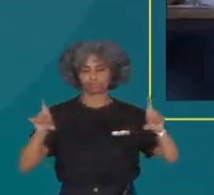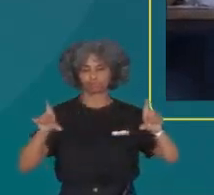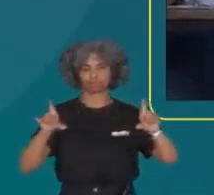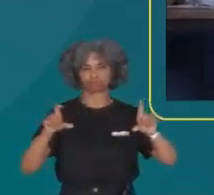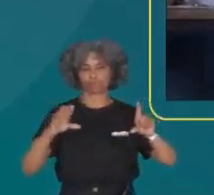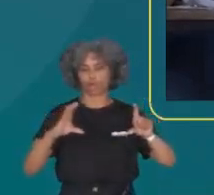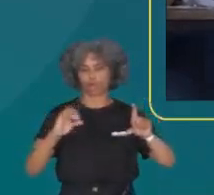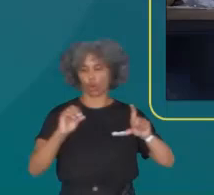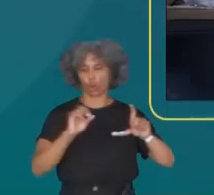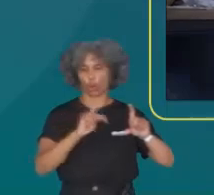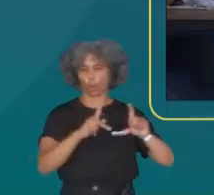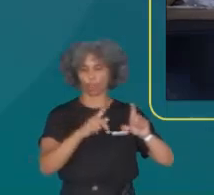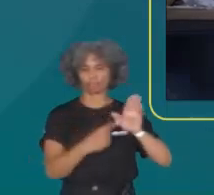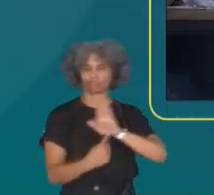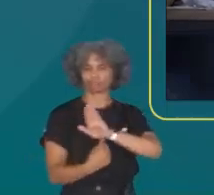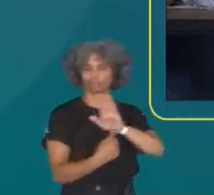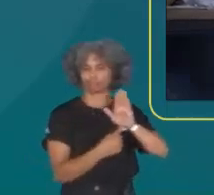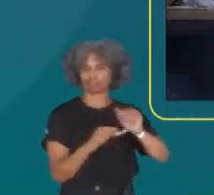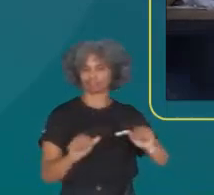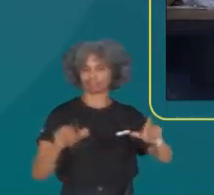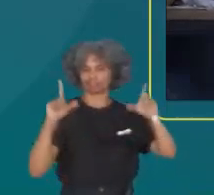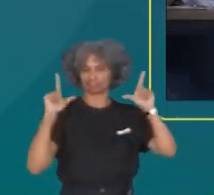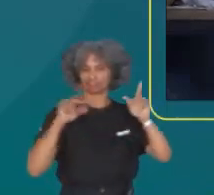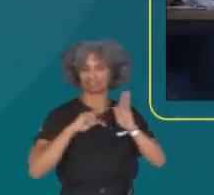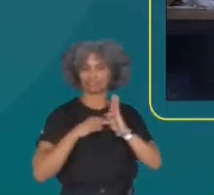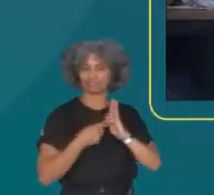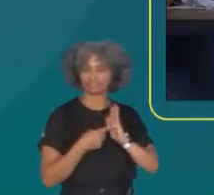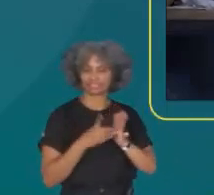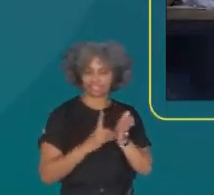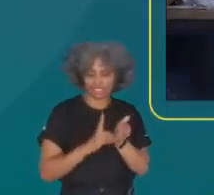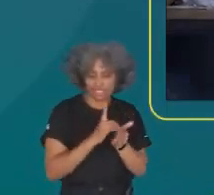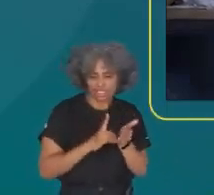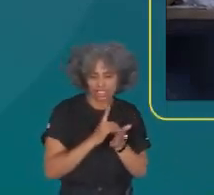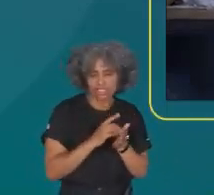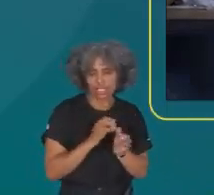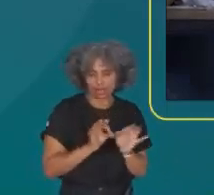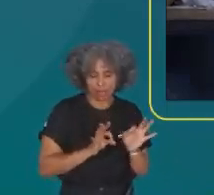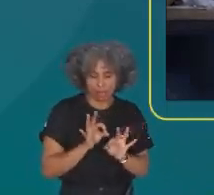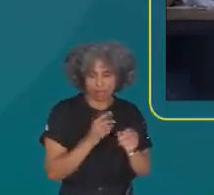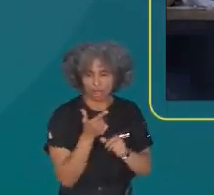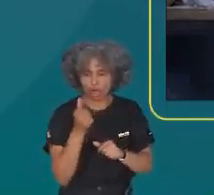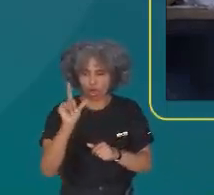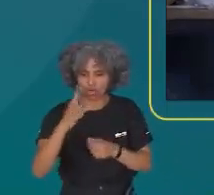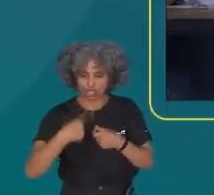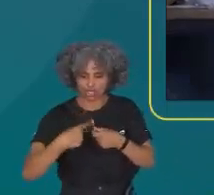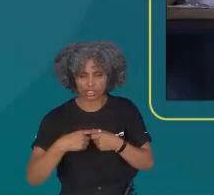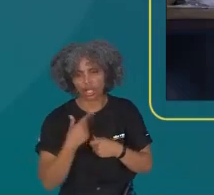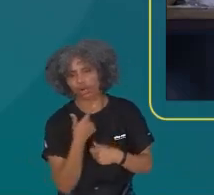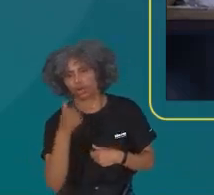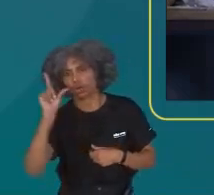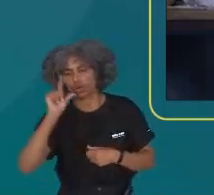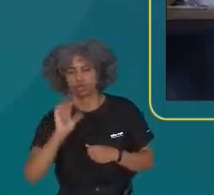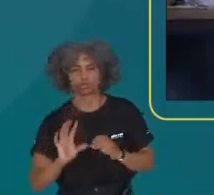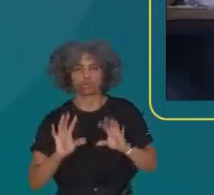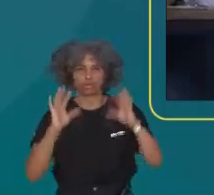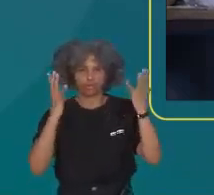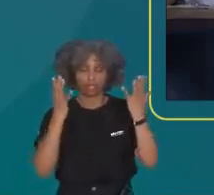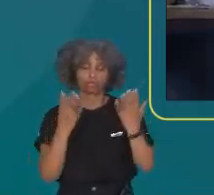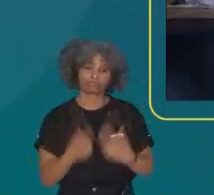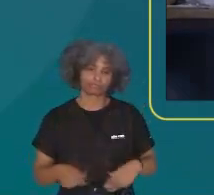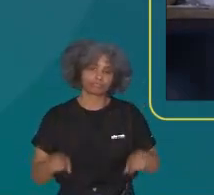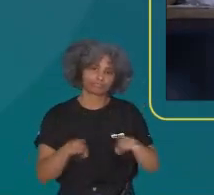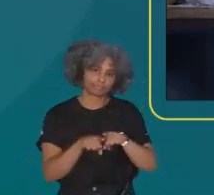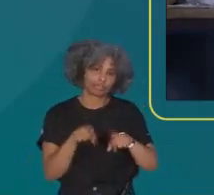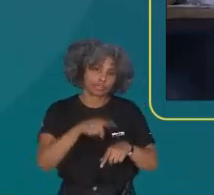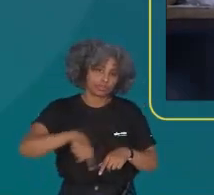and regions logo right next to it. And today, yeah, you are going to be the first people that will see